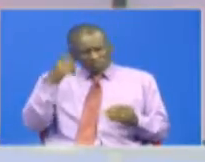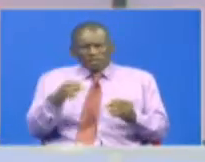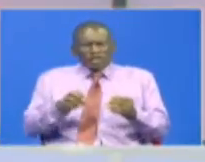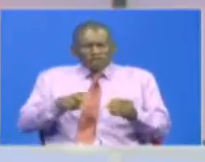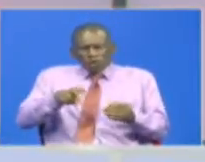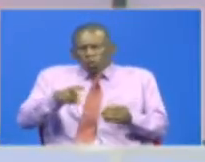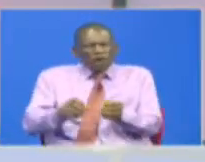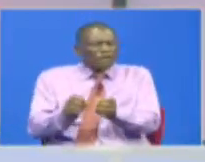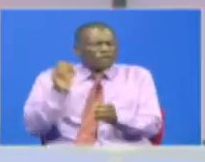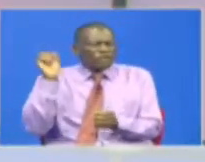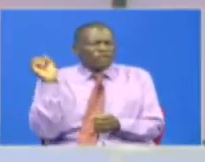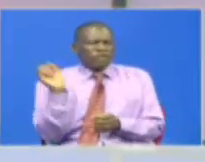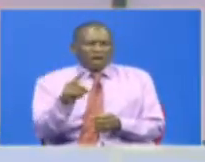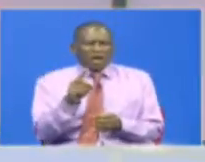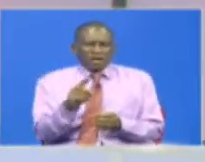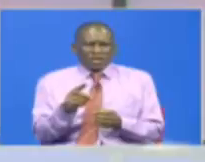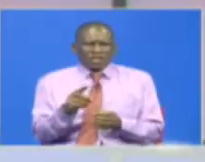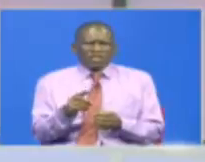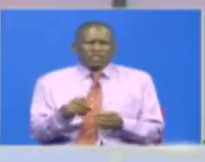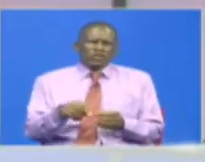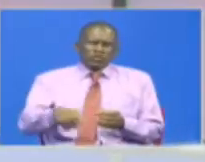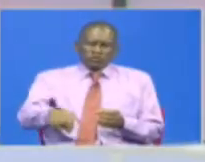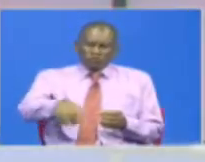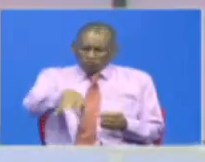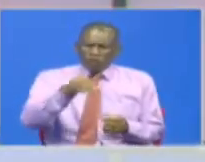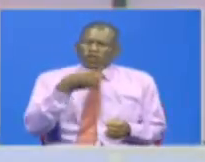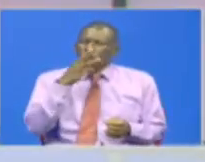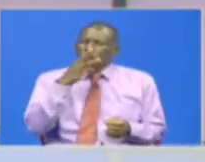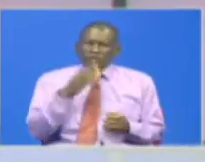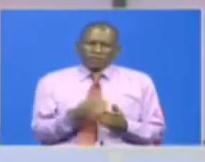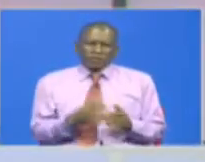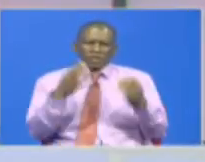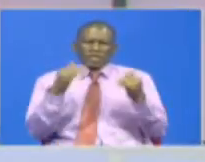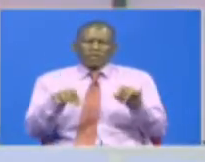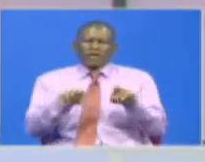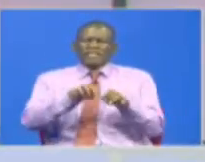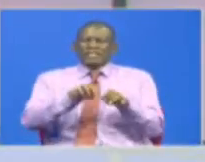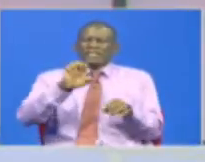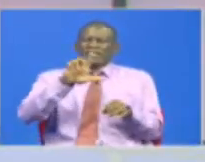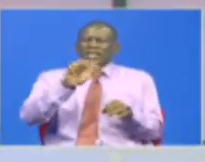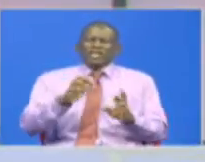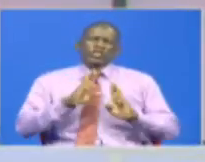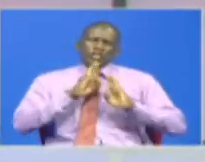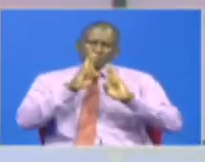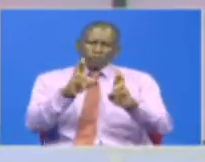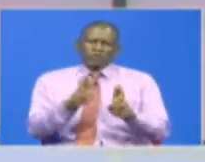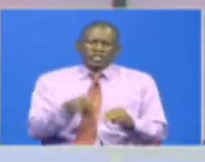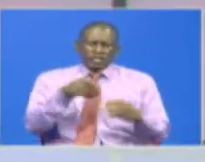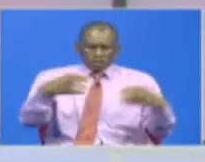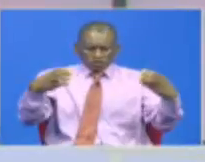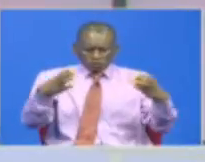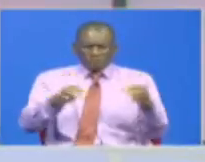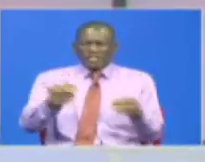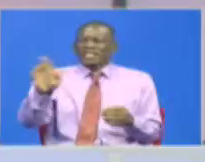have to cover to get to the water point. But as Leila Mohammed reports, one such community in Laikipia may soon be